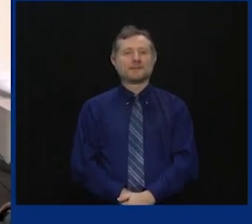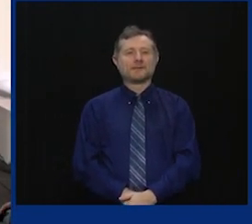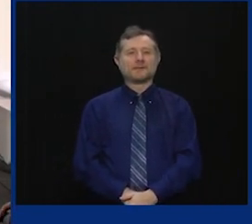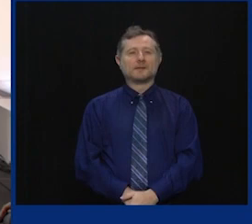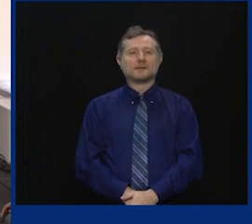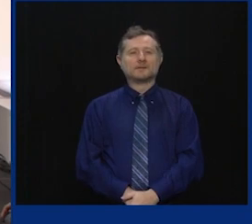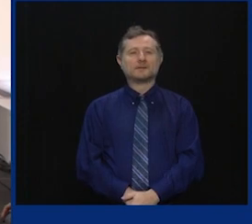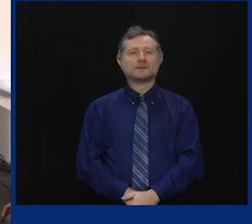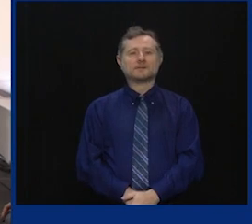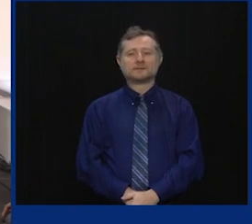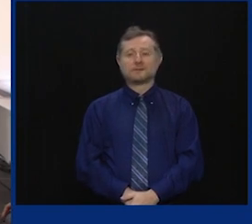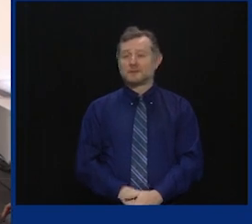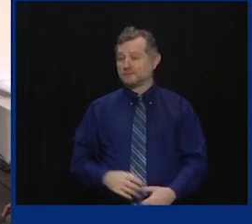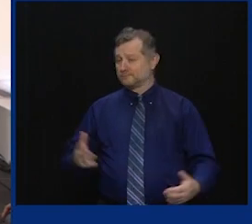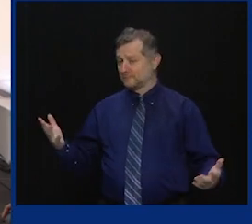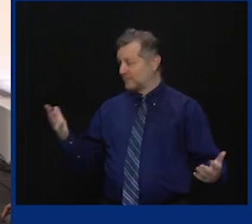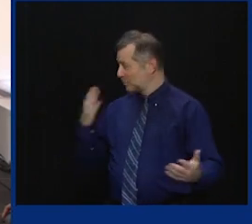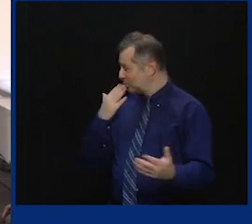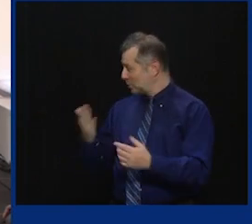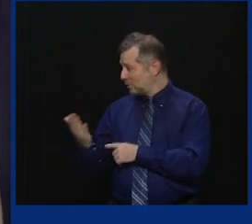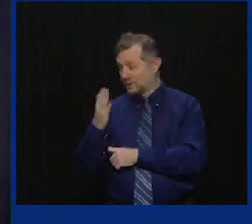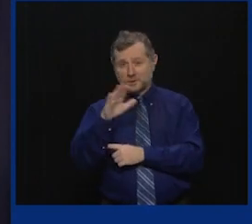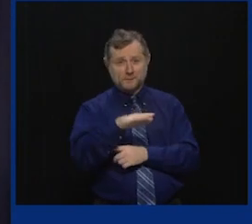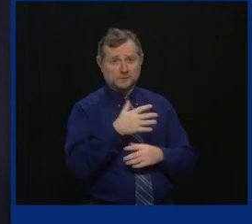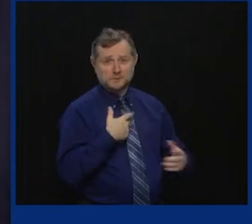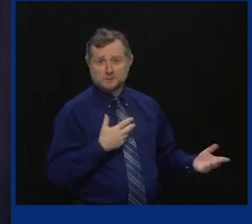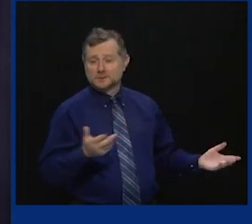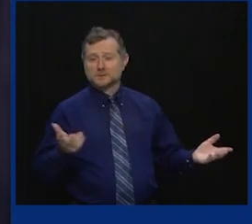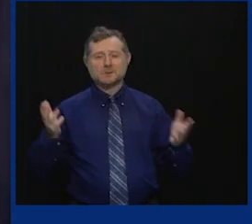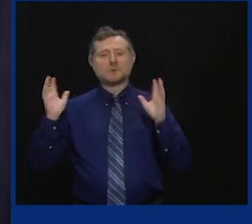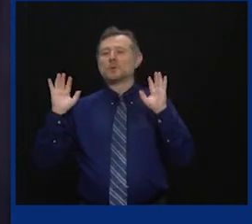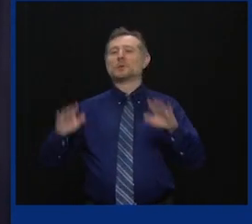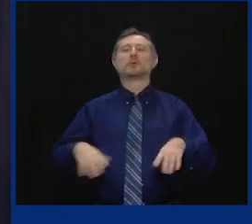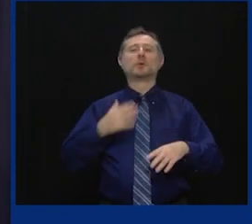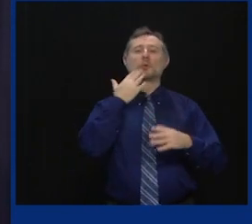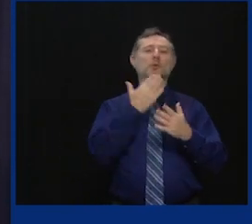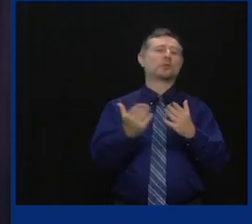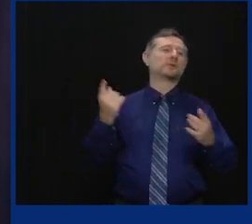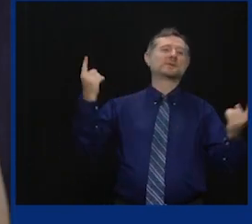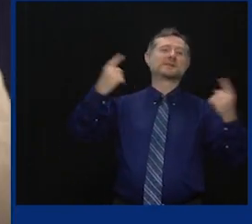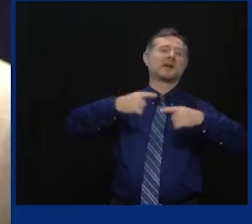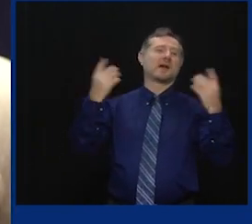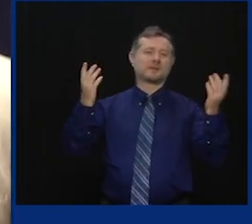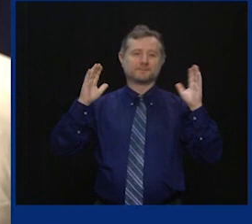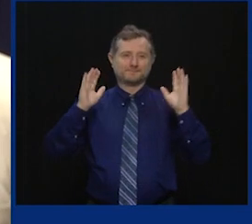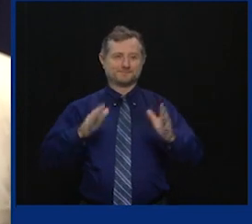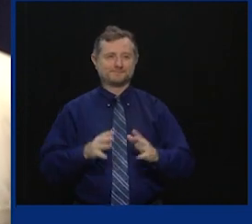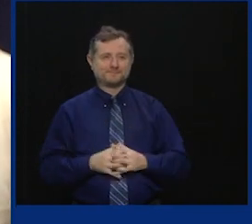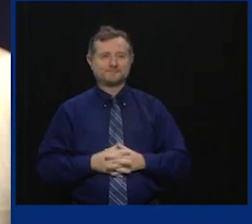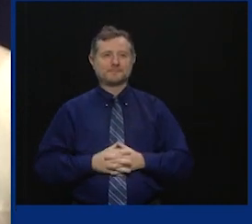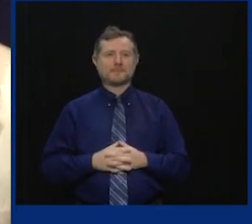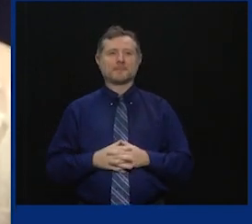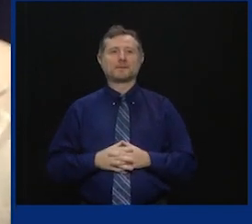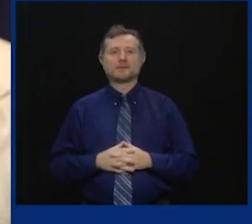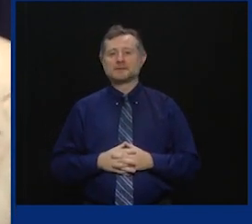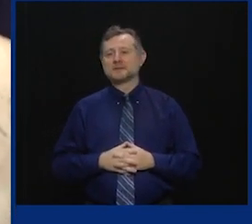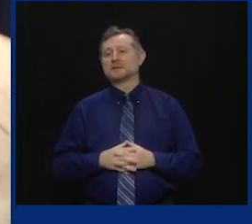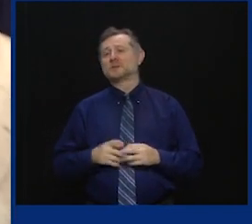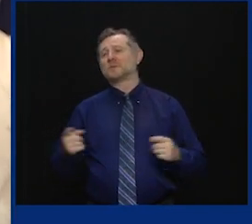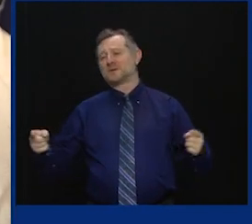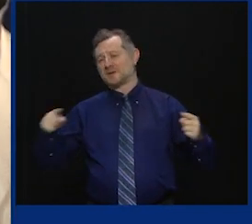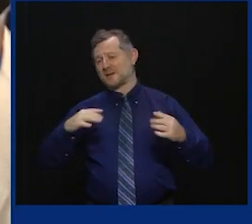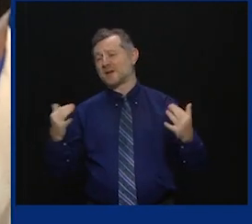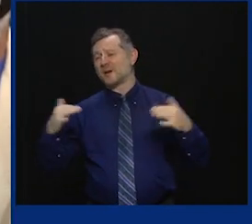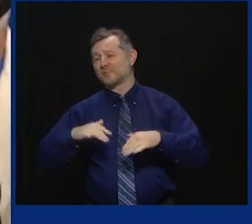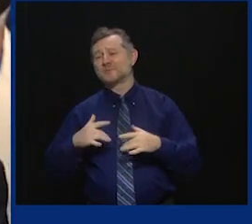Good, what are we, morning, afternoon? What a good day. You know, when you come to things like this, you